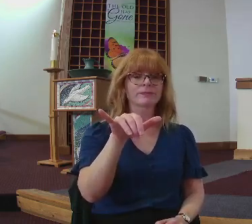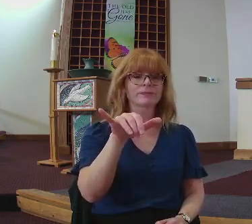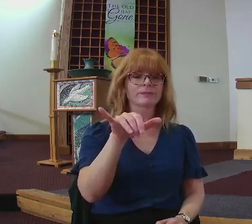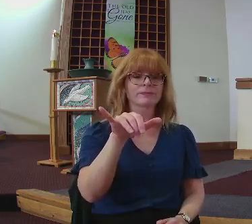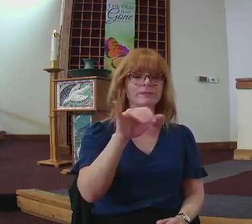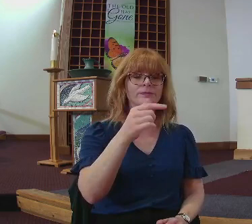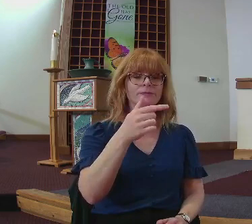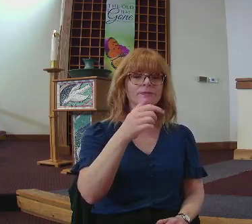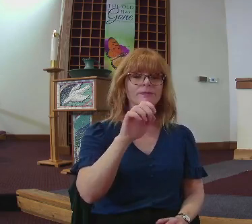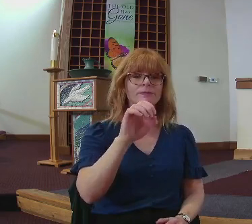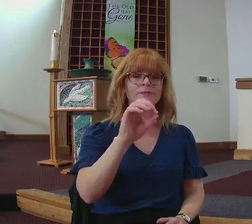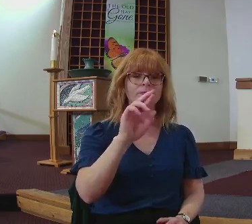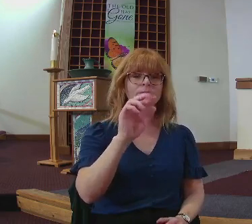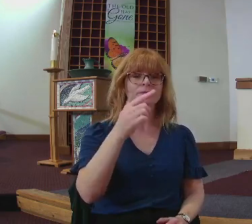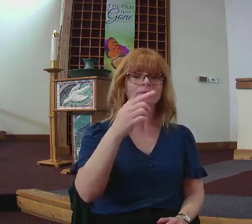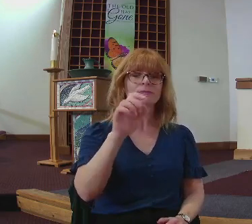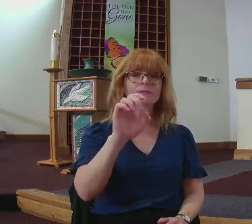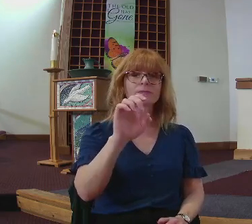George,